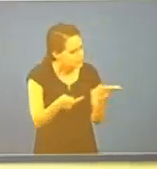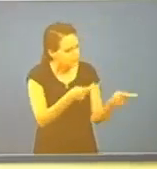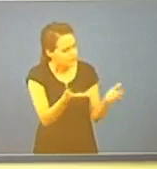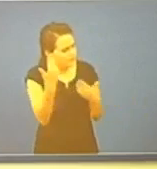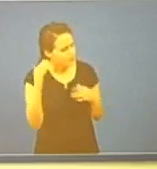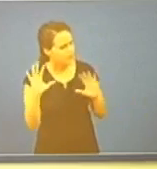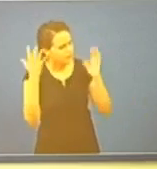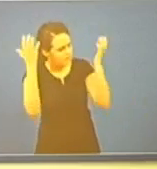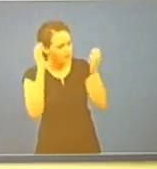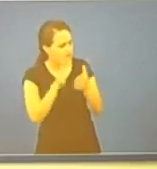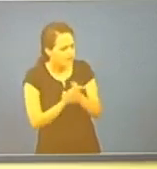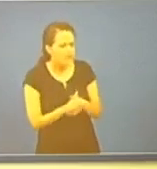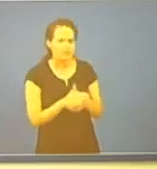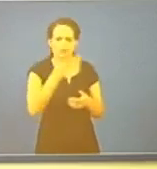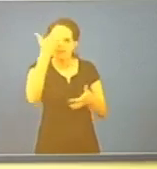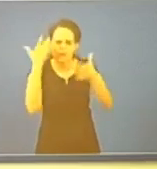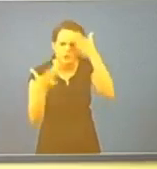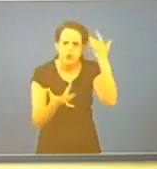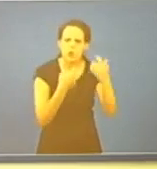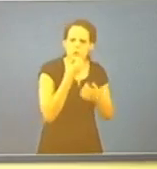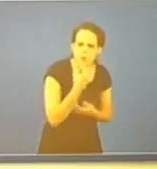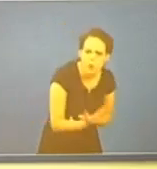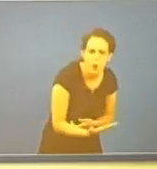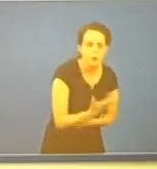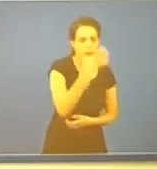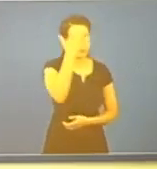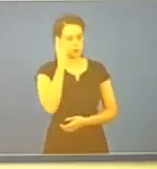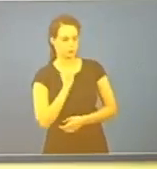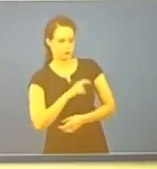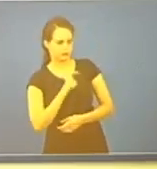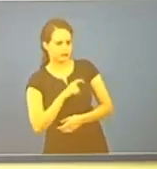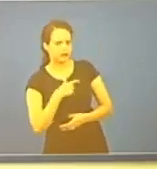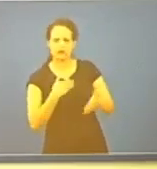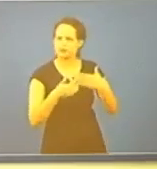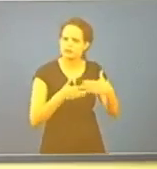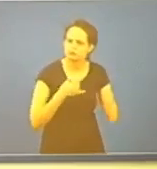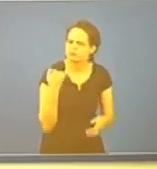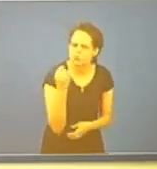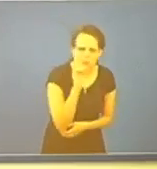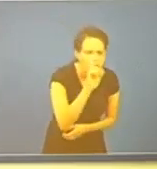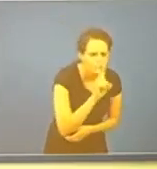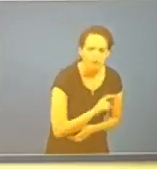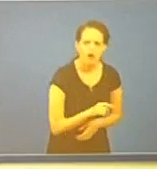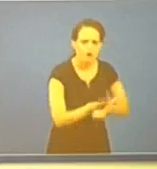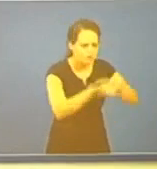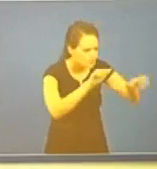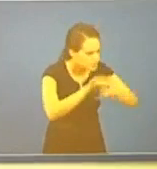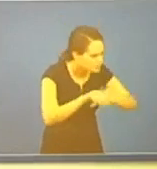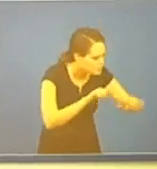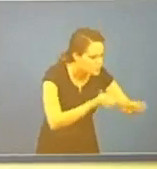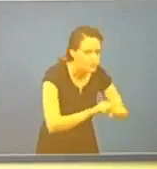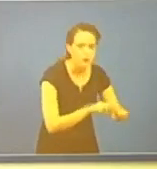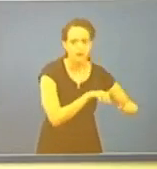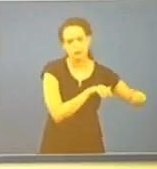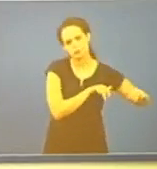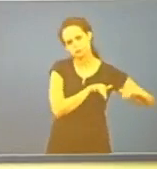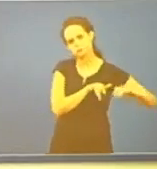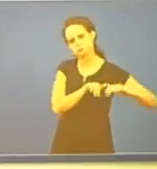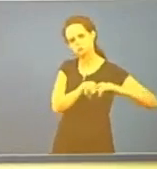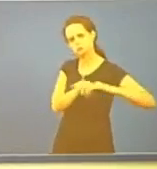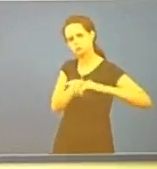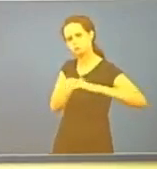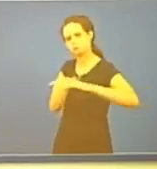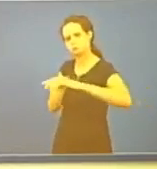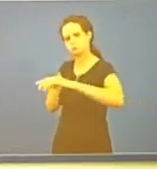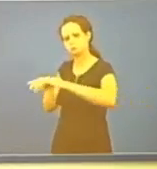the wedding hall was filled with guests. But then, when the king came in to see the guests, he